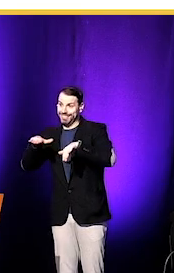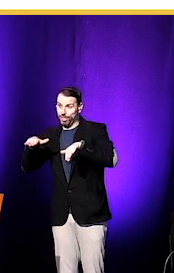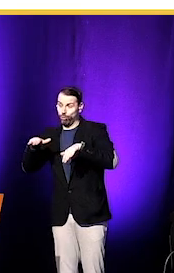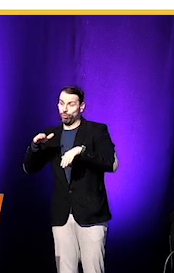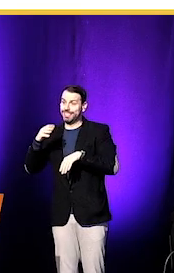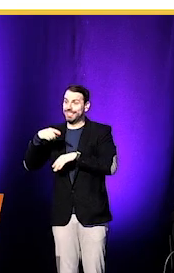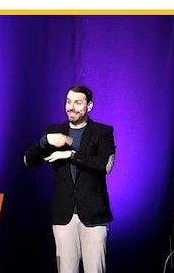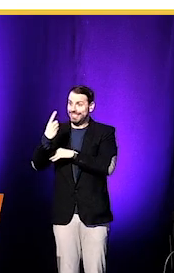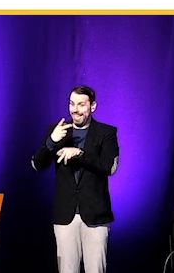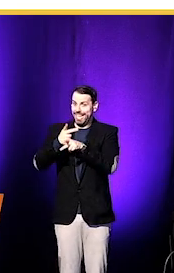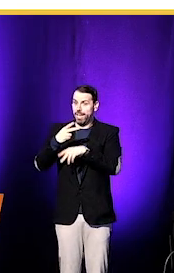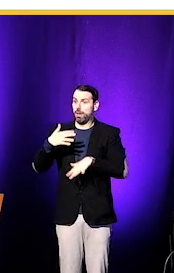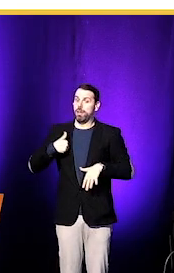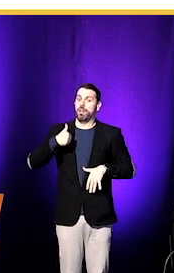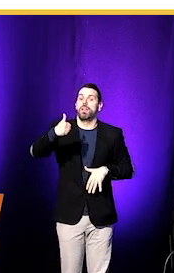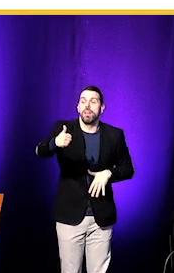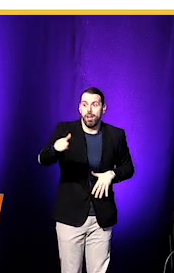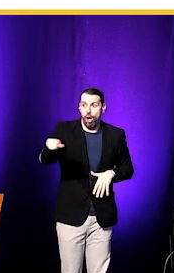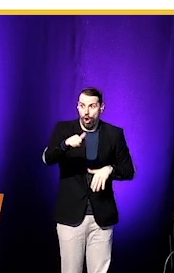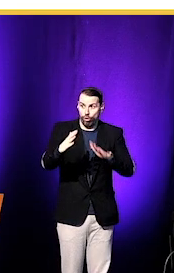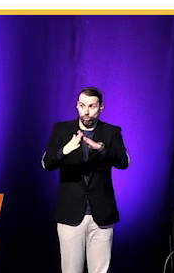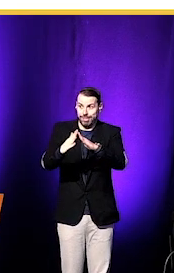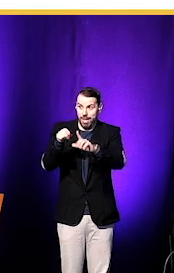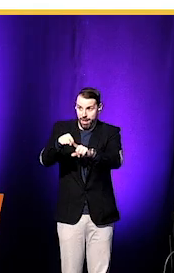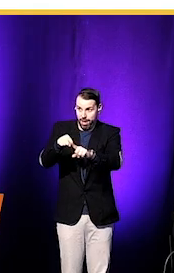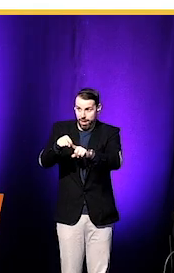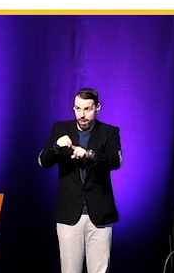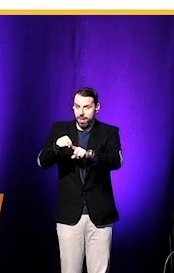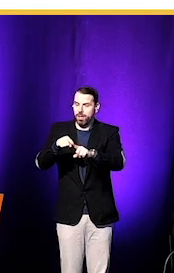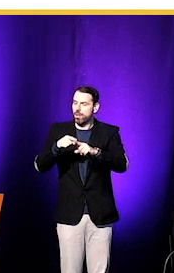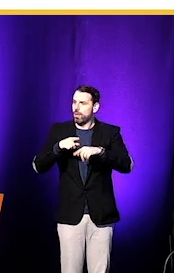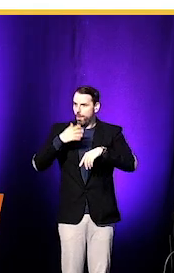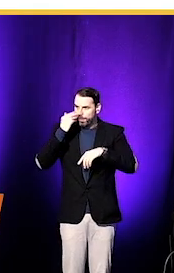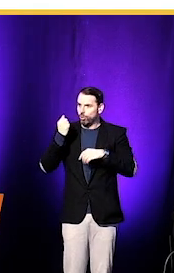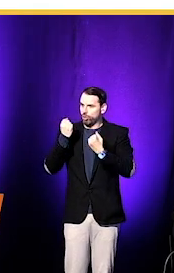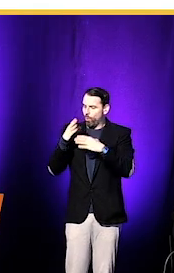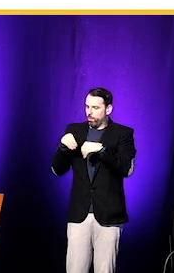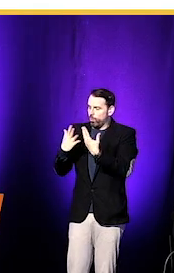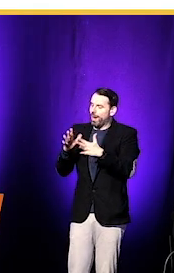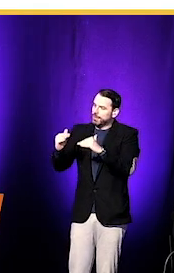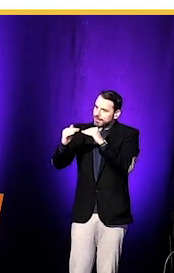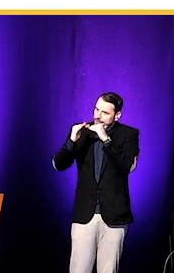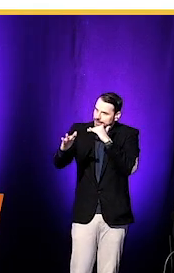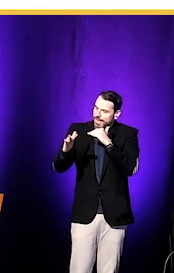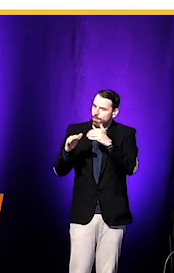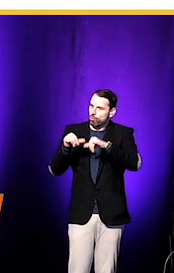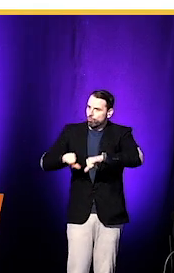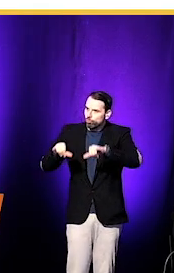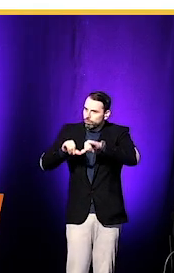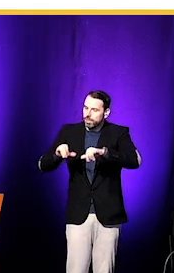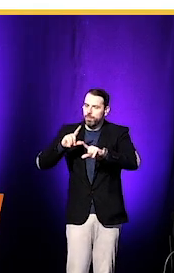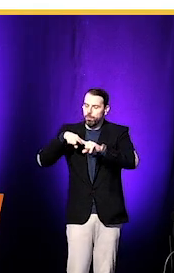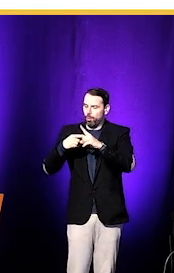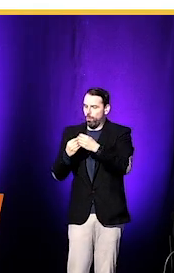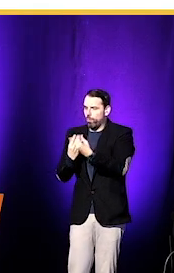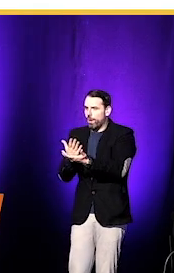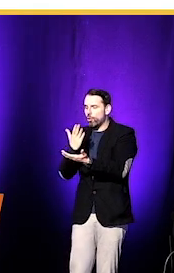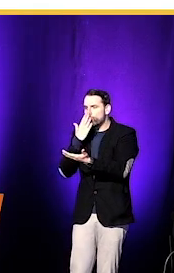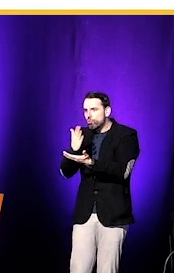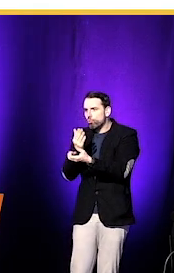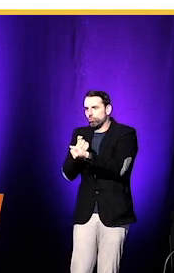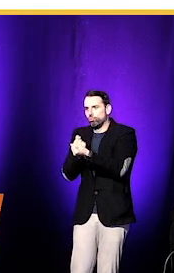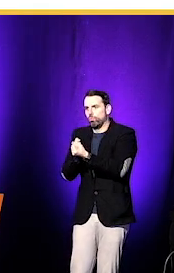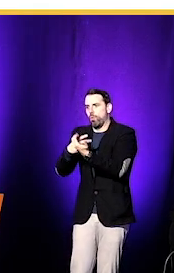small town, in order to provide her children with stable routines and access to support programs available